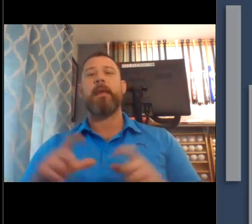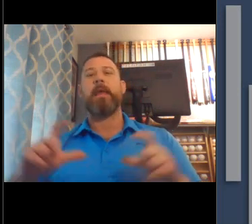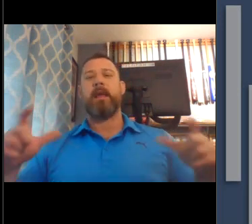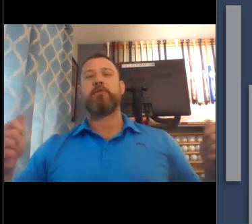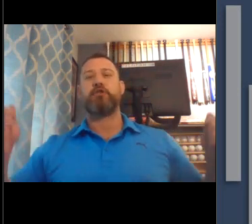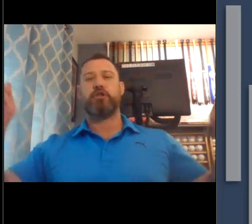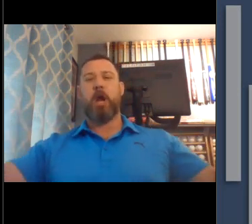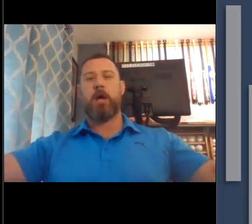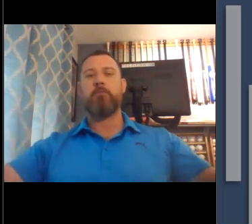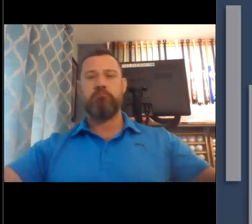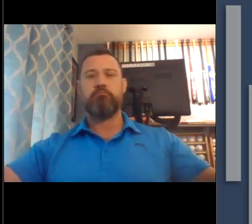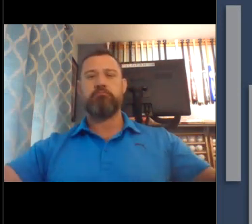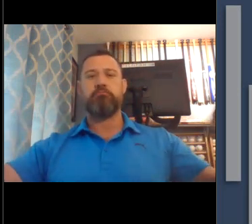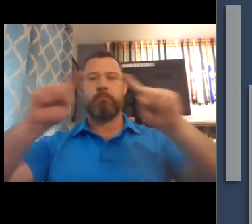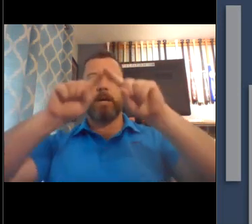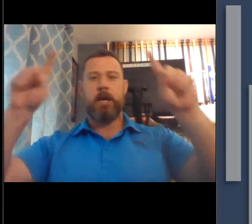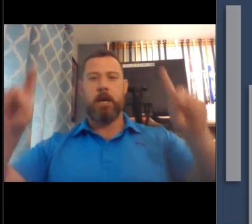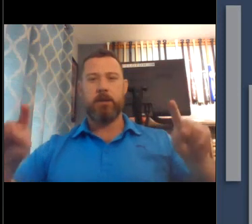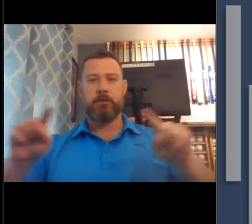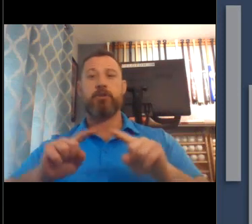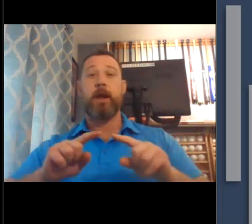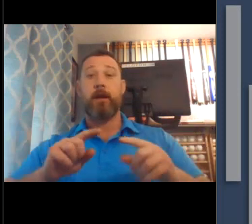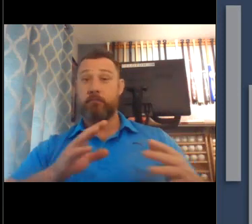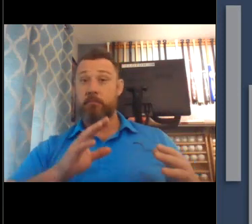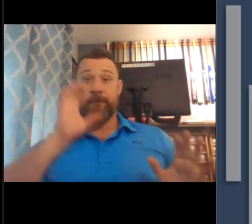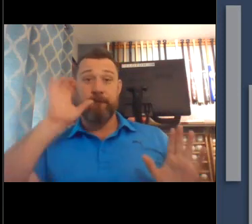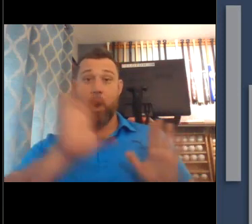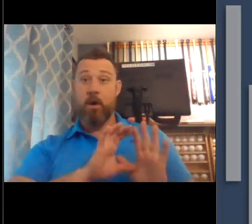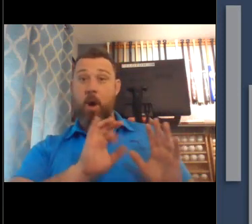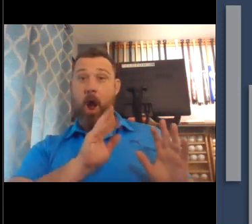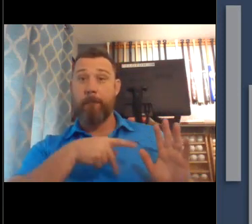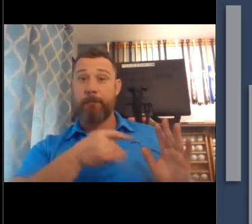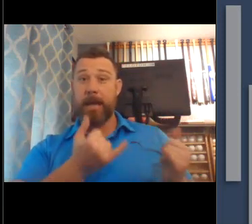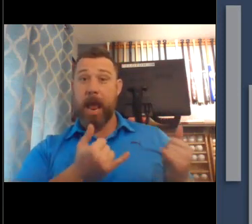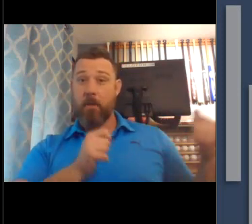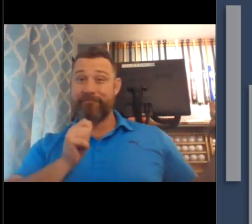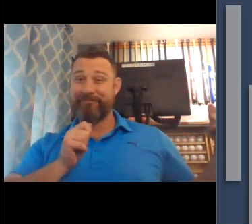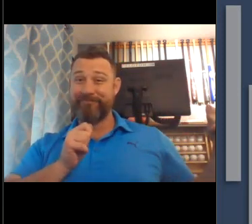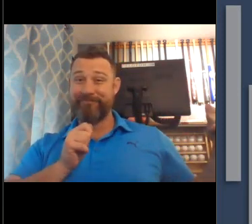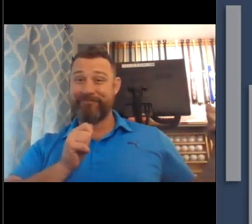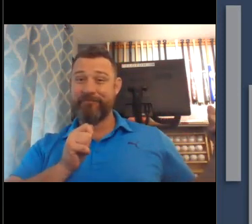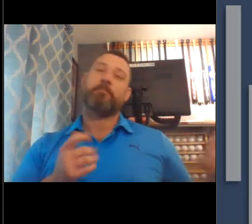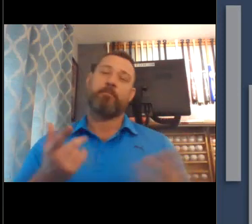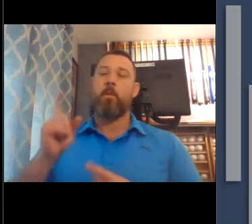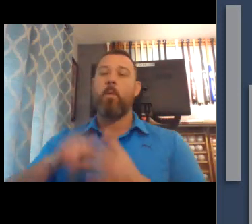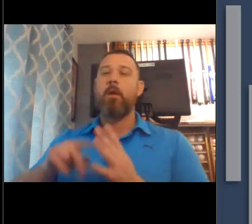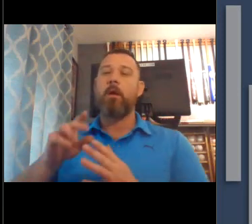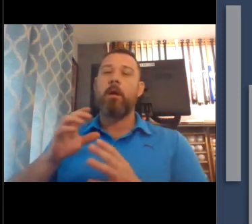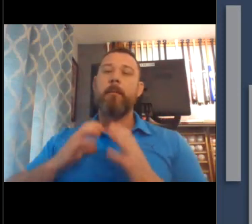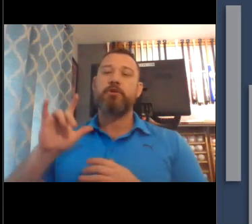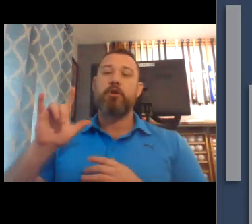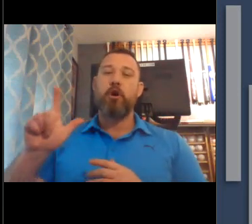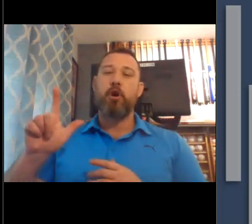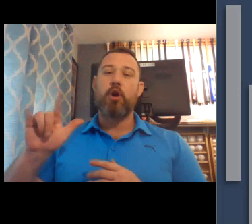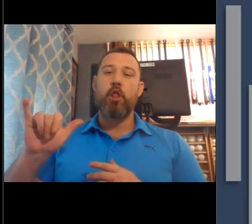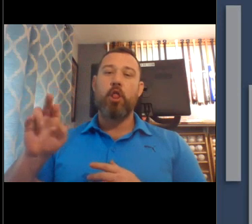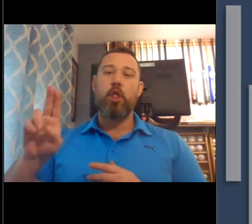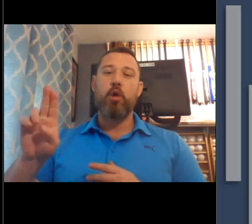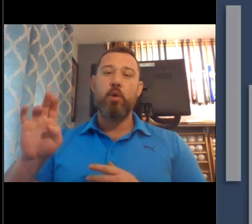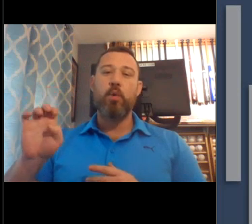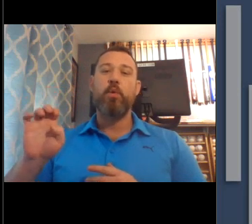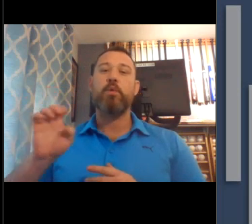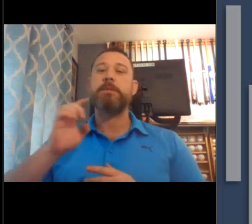Yeah. Let's do the photo shoot now. But what Commissioner Liu said, we need to continue to partner